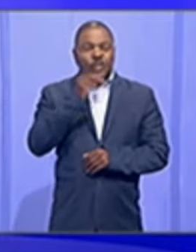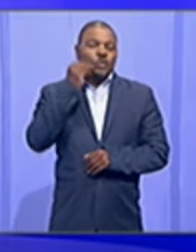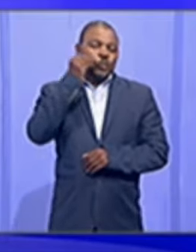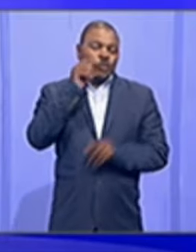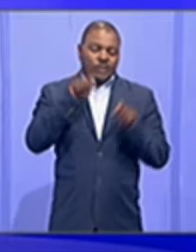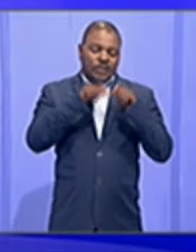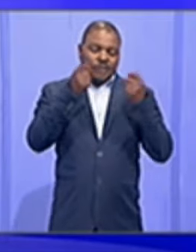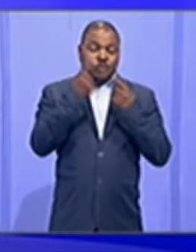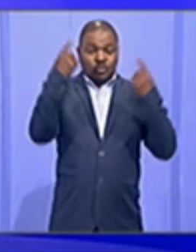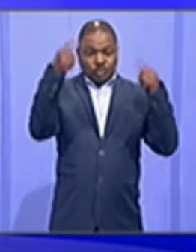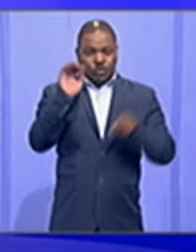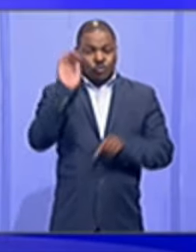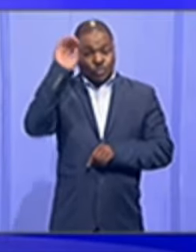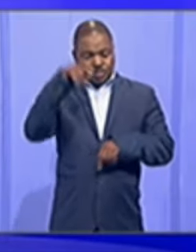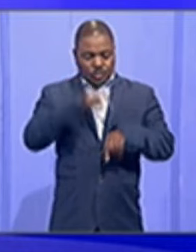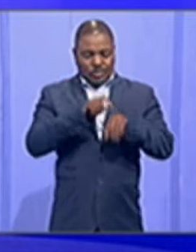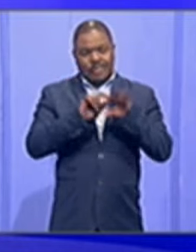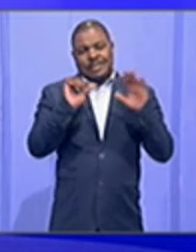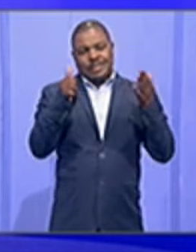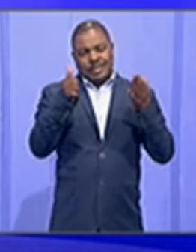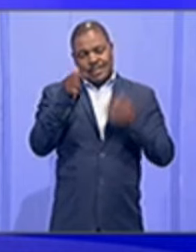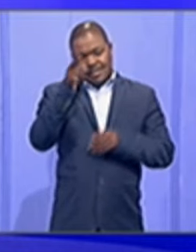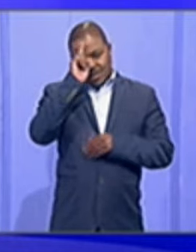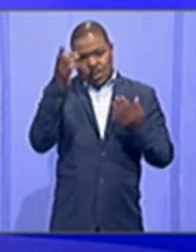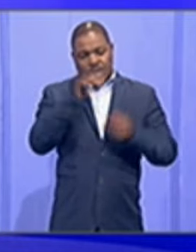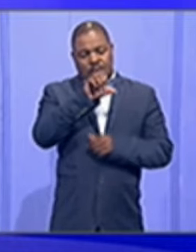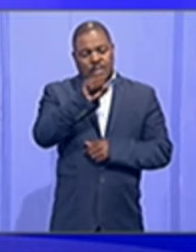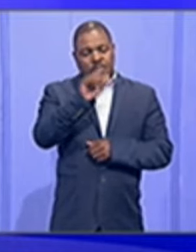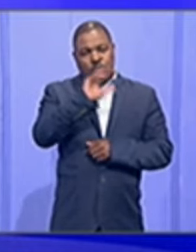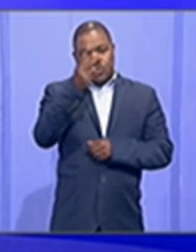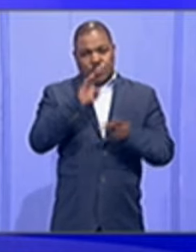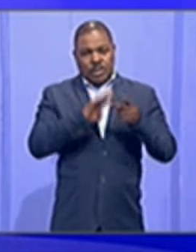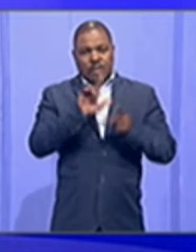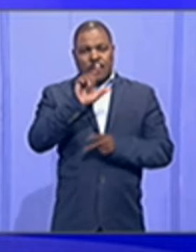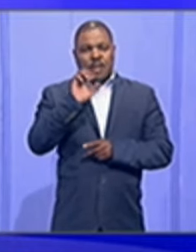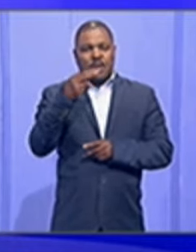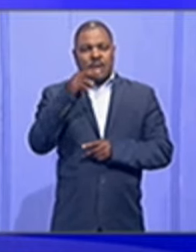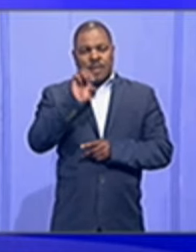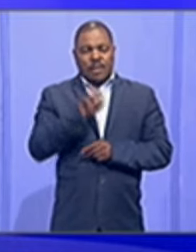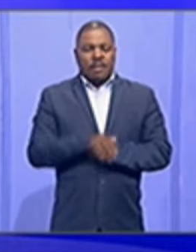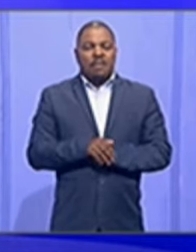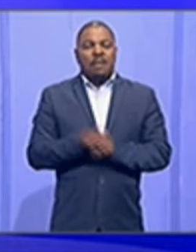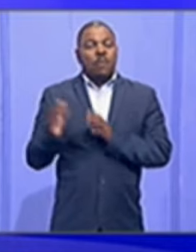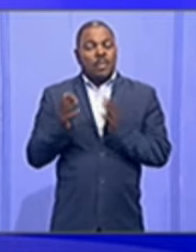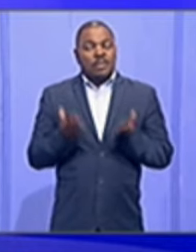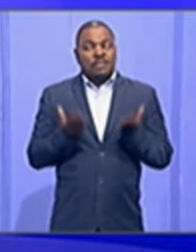ba tla losomela tsona e reng ya botshelela mo go SABC 2 le go SABC Legae. Ba bjale go latela